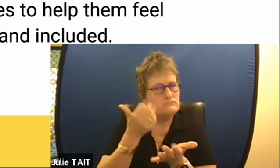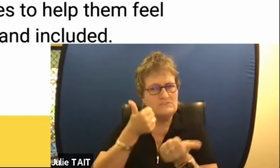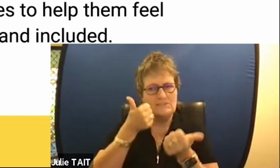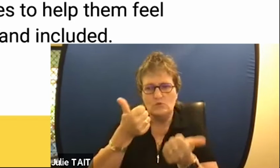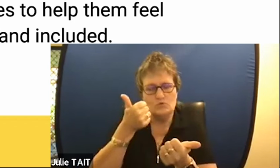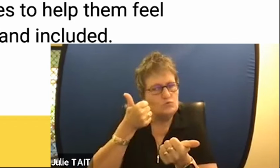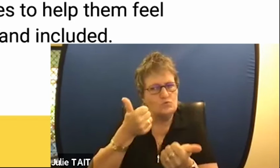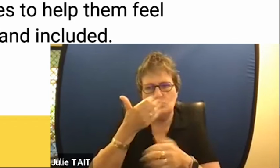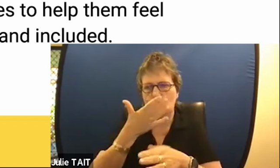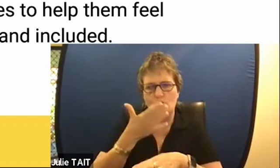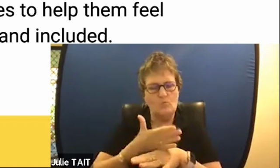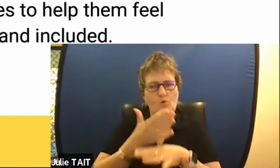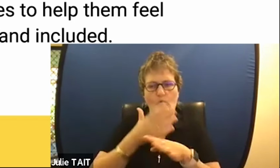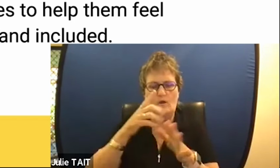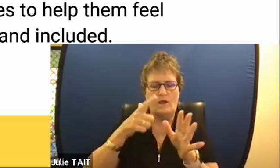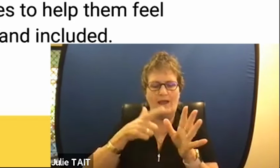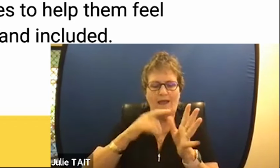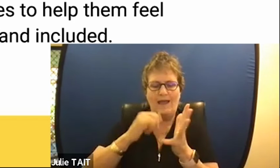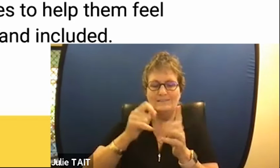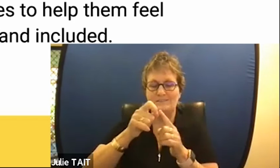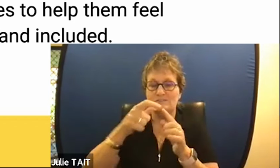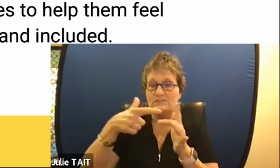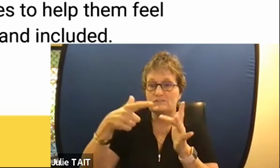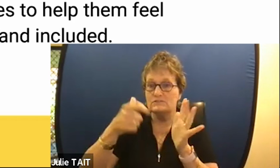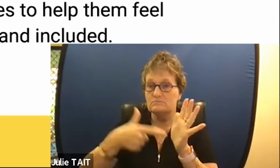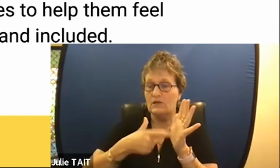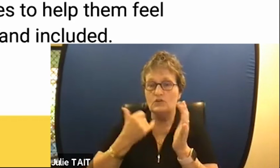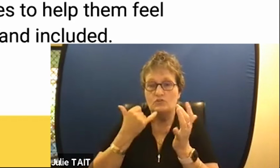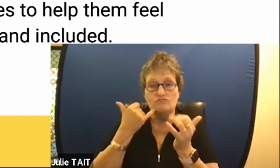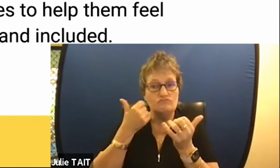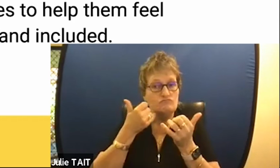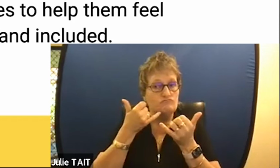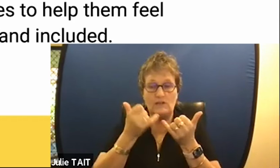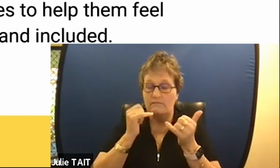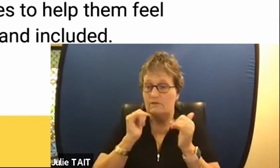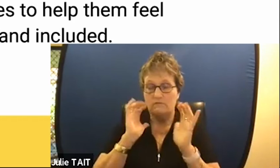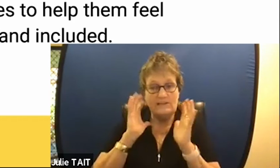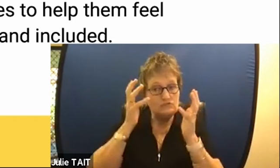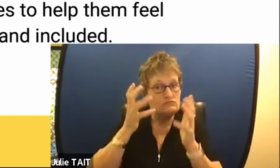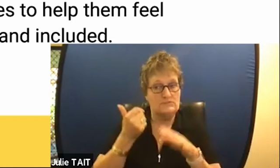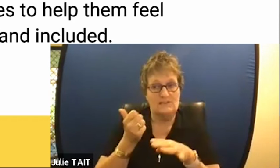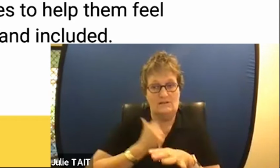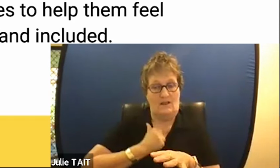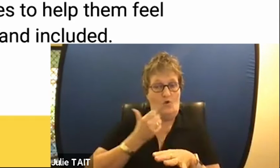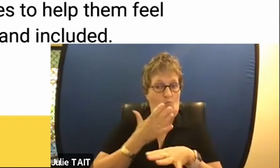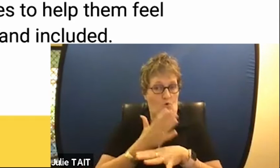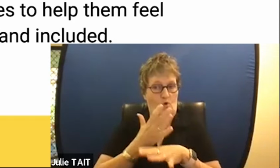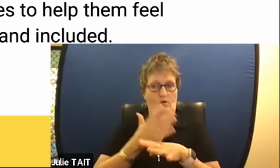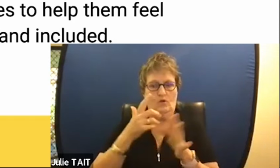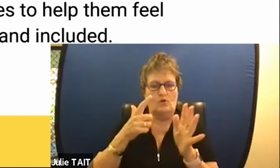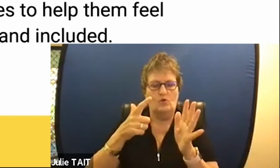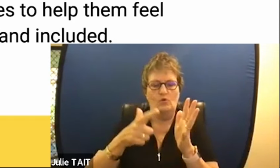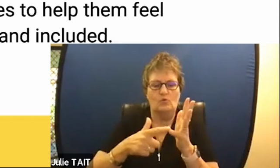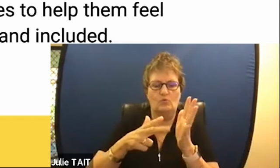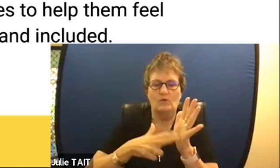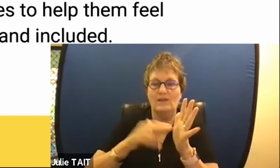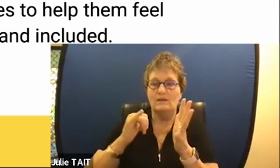They're really impressed with the way that ARC supports students in all sorts of ways. The UNSW website is doing better